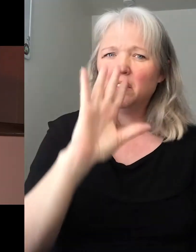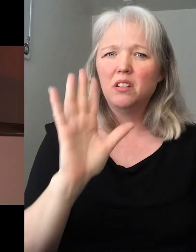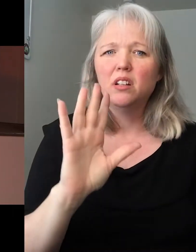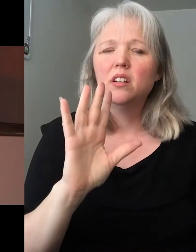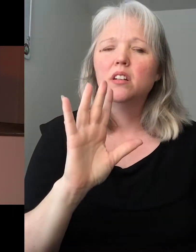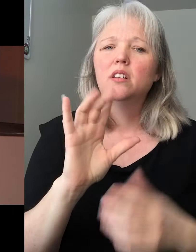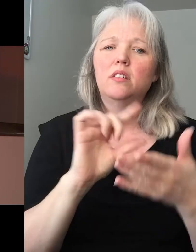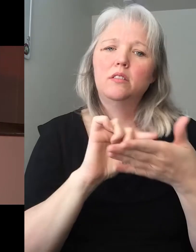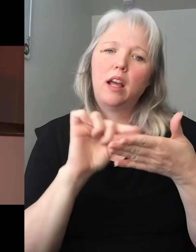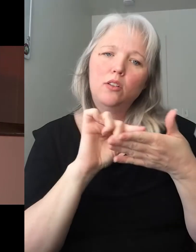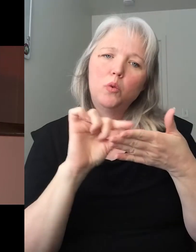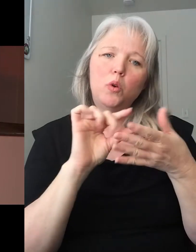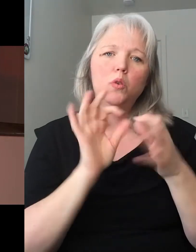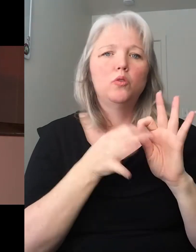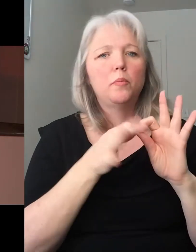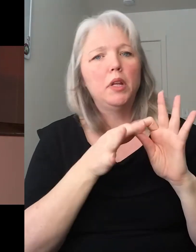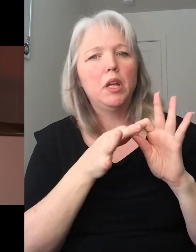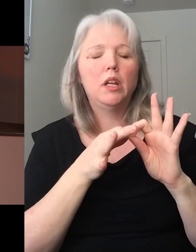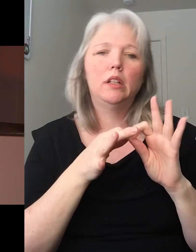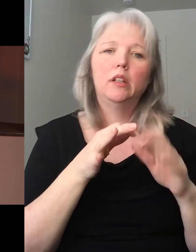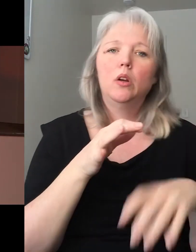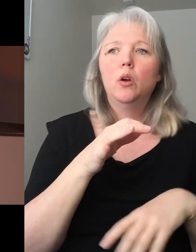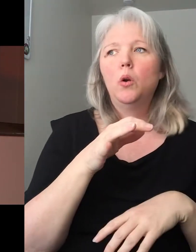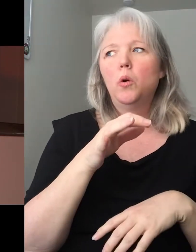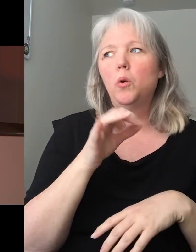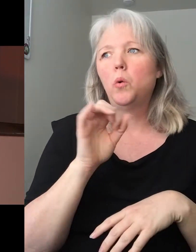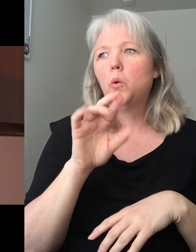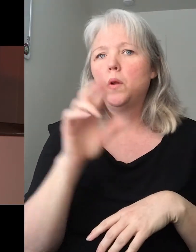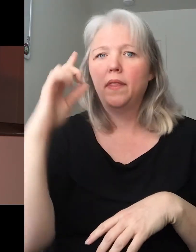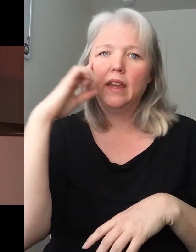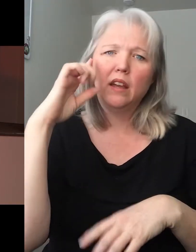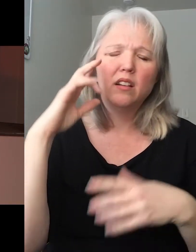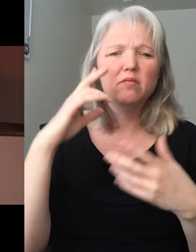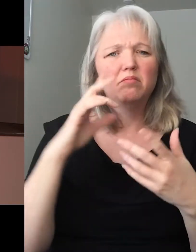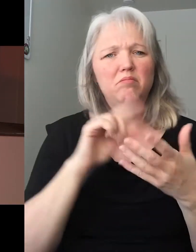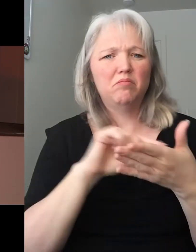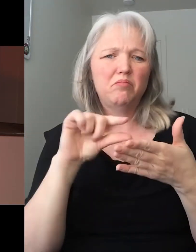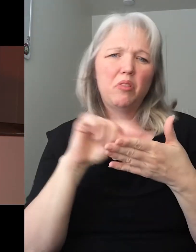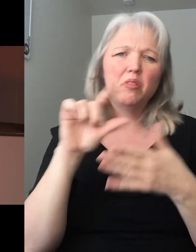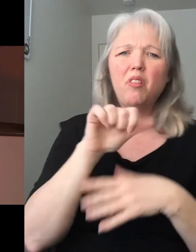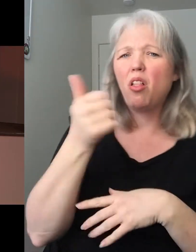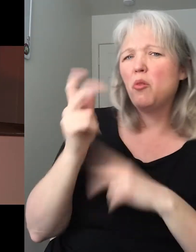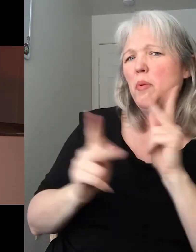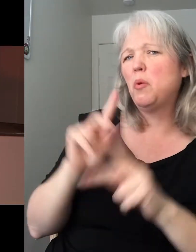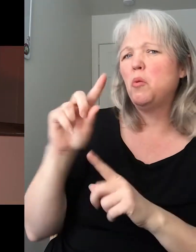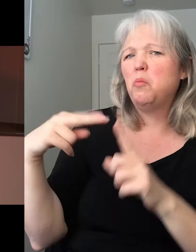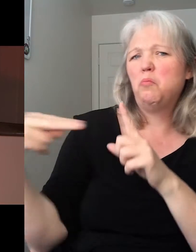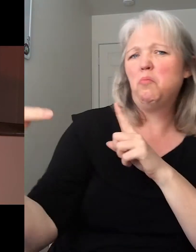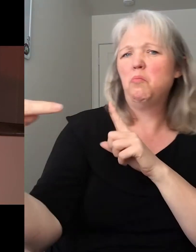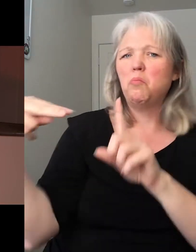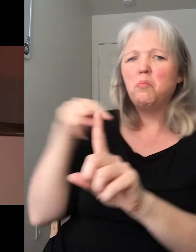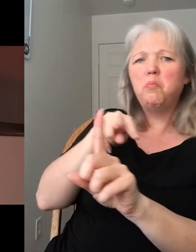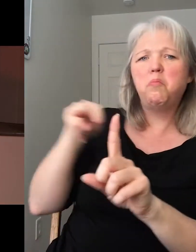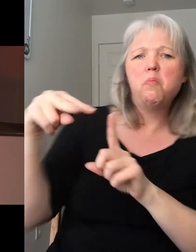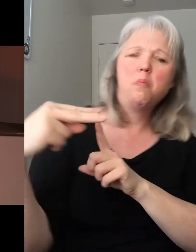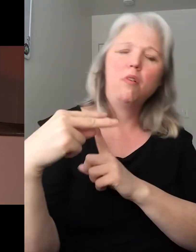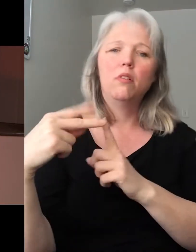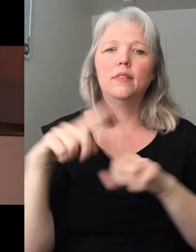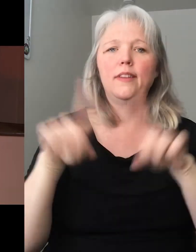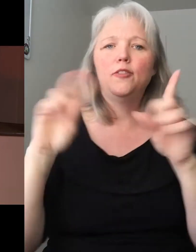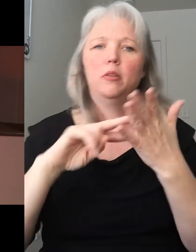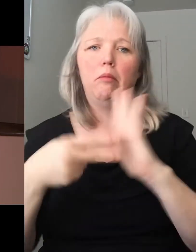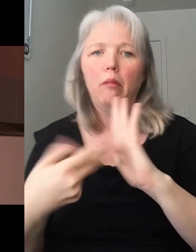as textual interpretation, or be thinking of it in terms of what it might mean to others, but what it would say, because